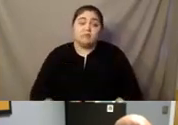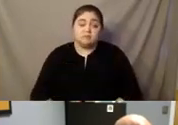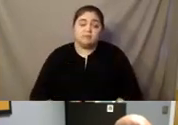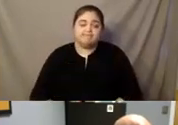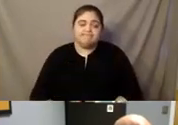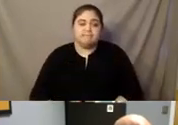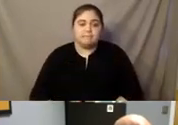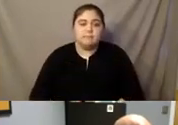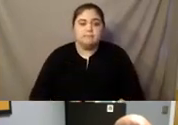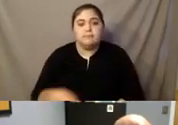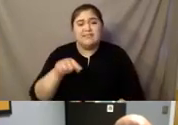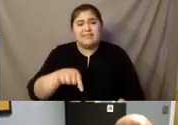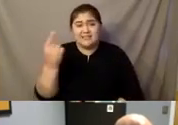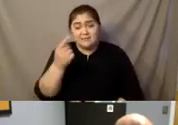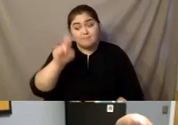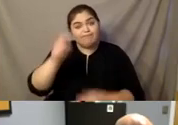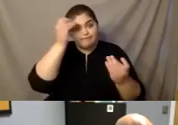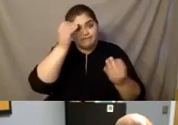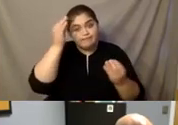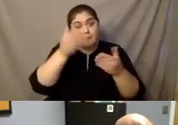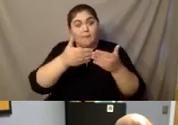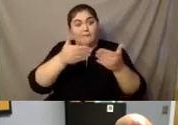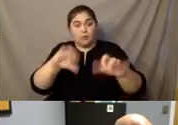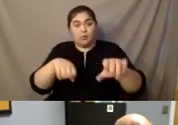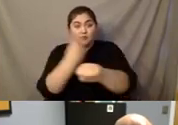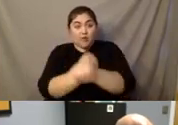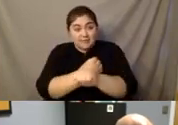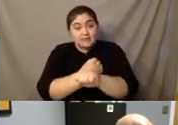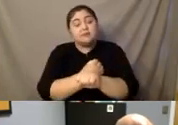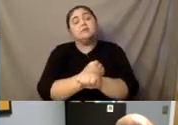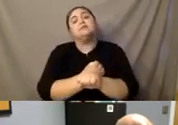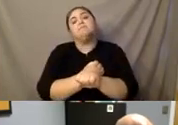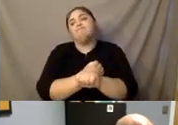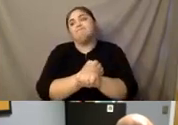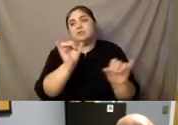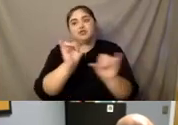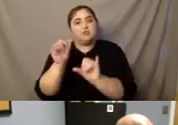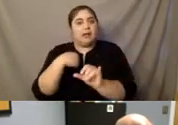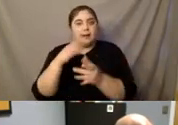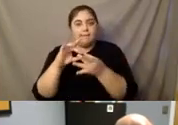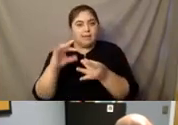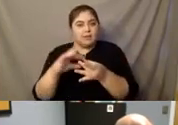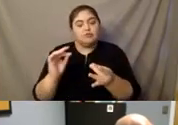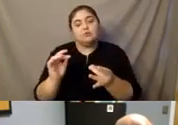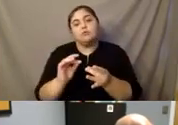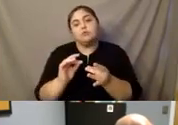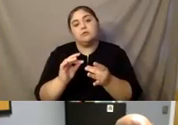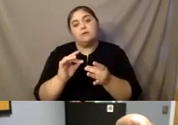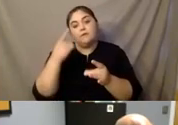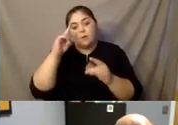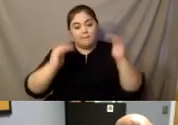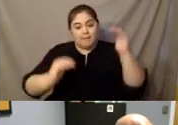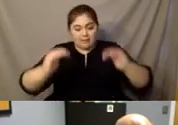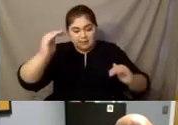So it's something that we need to consider pre-arrest. Just like I talked about in terms of balancing the pros